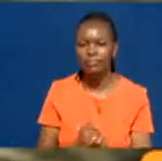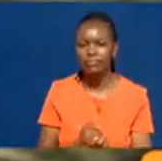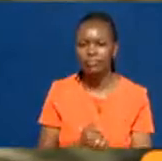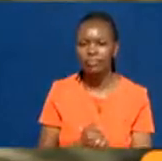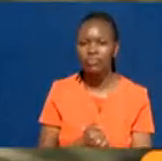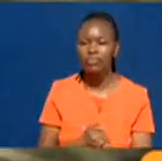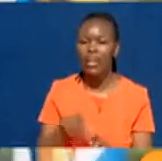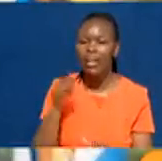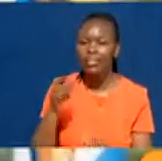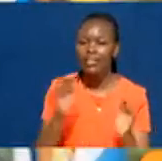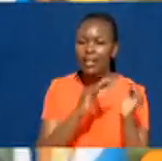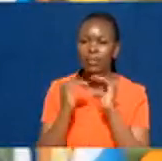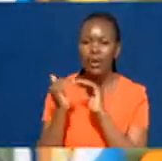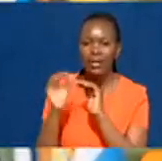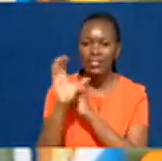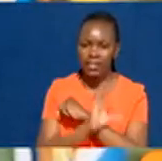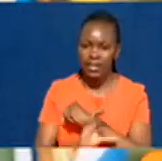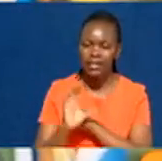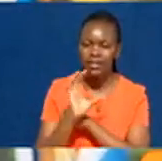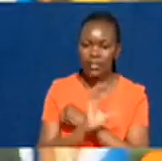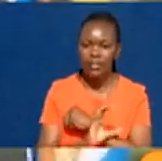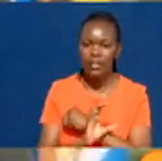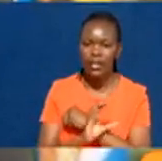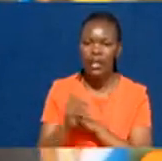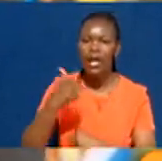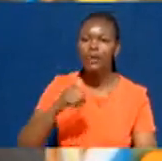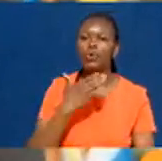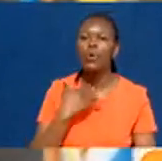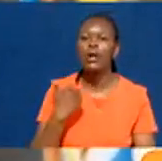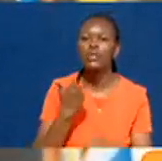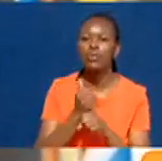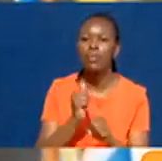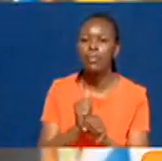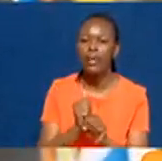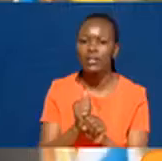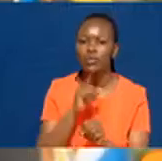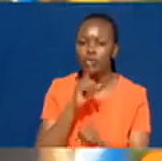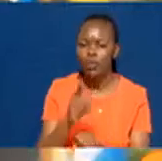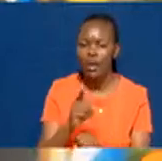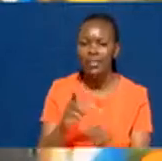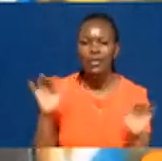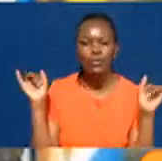This is a democratic country, and we want to remain so.